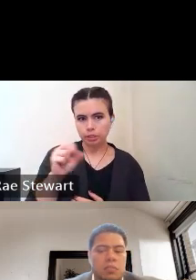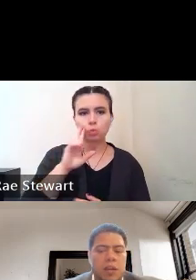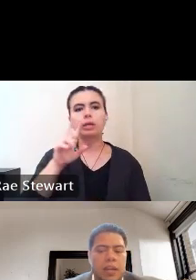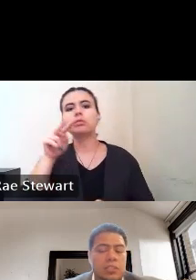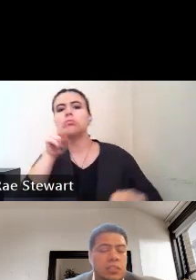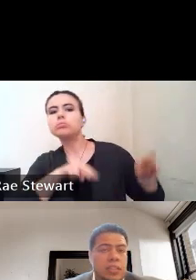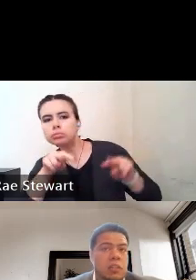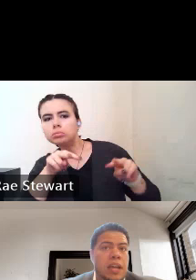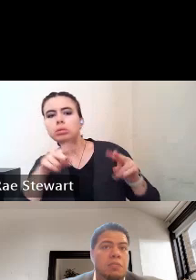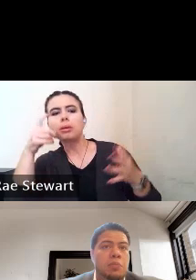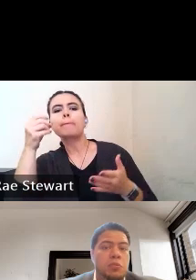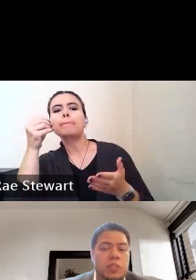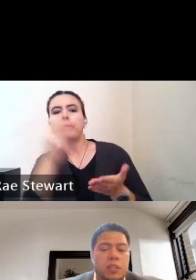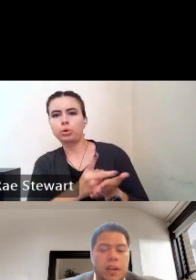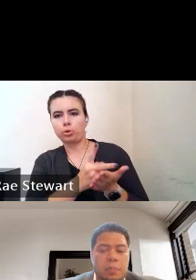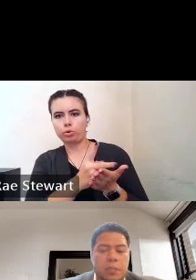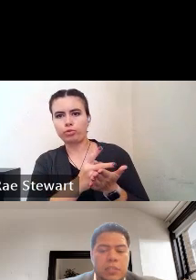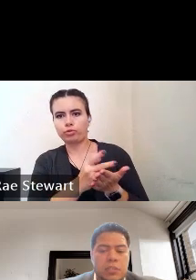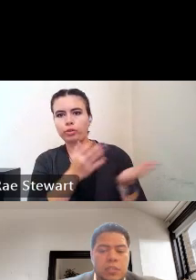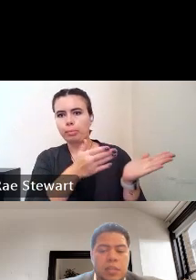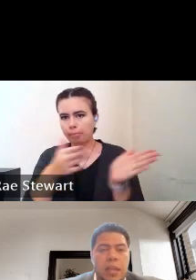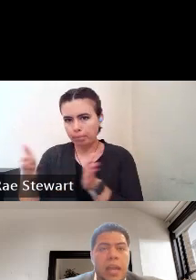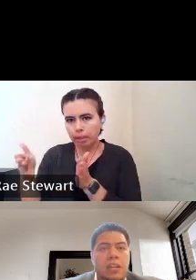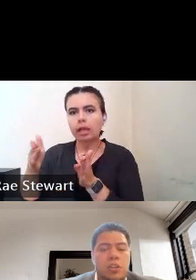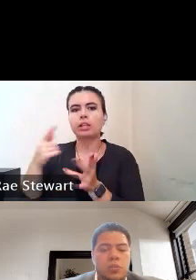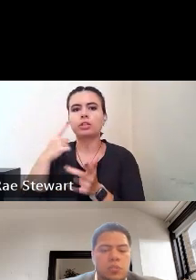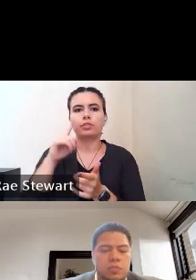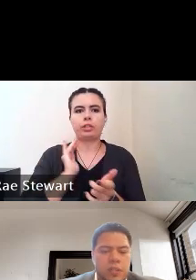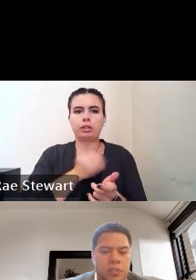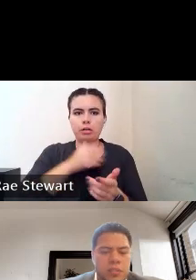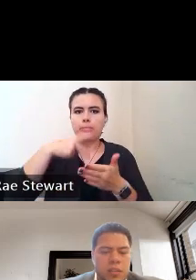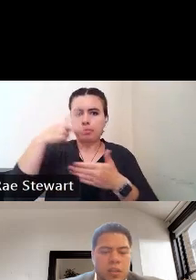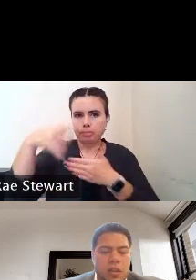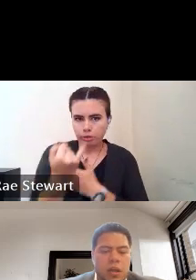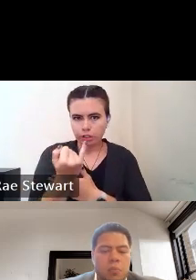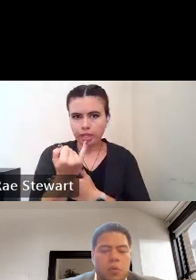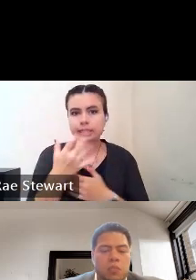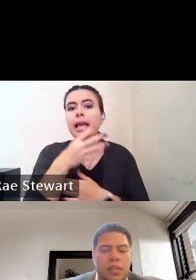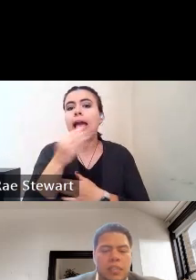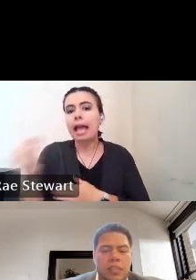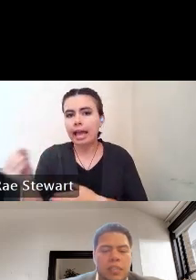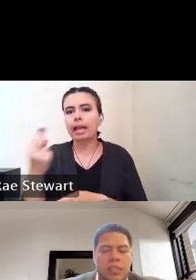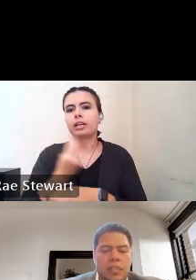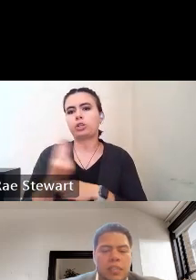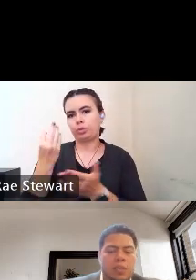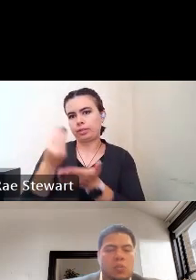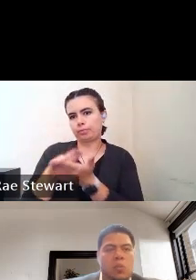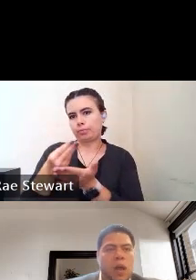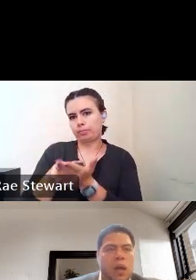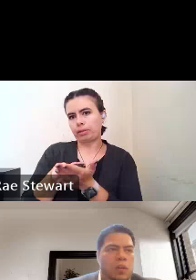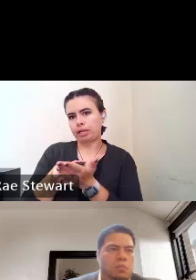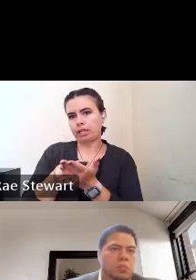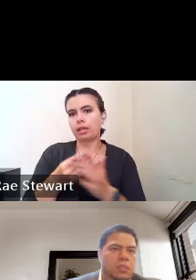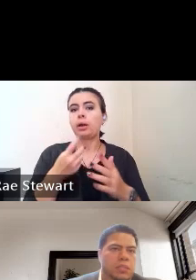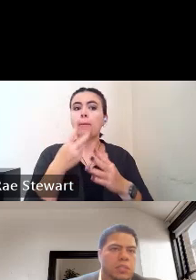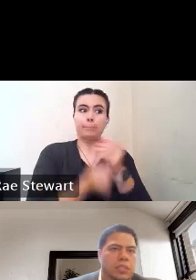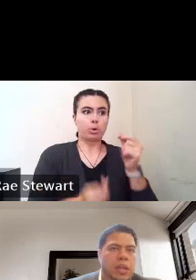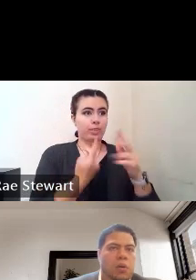projects, right? And actually, they already have approved it in our application, and our use of funds, both on the onset and